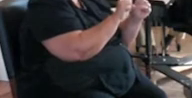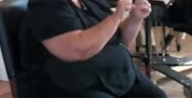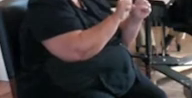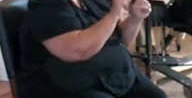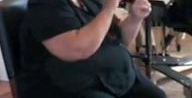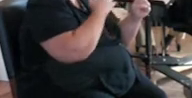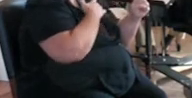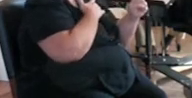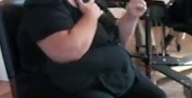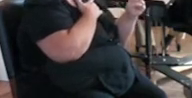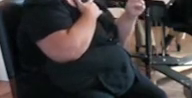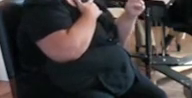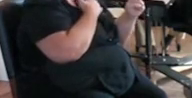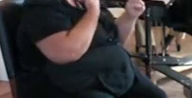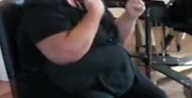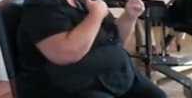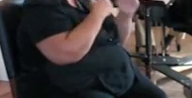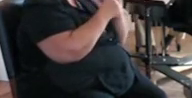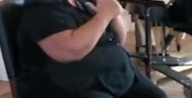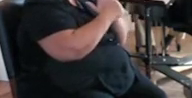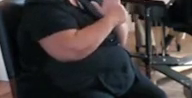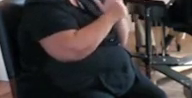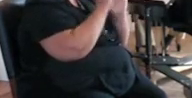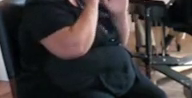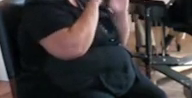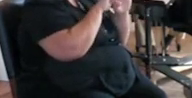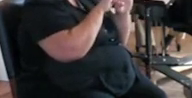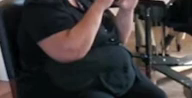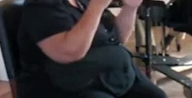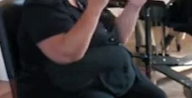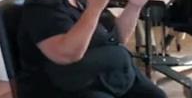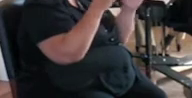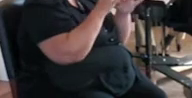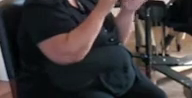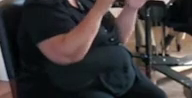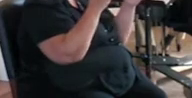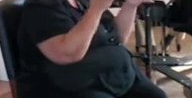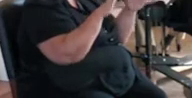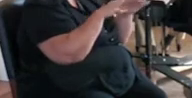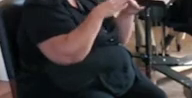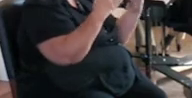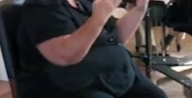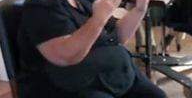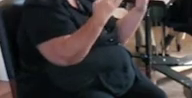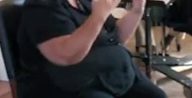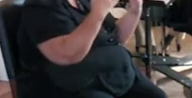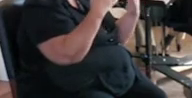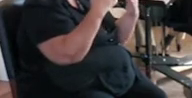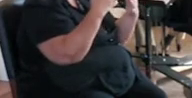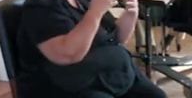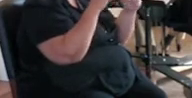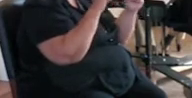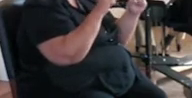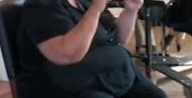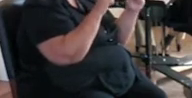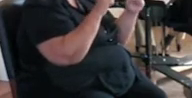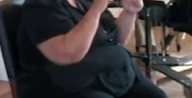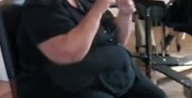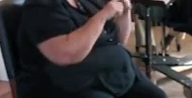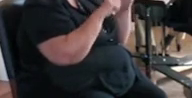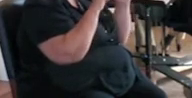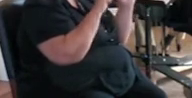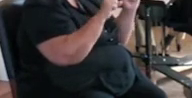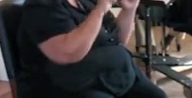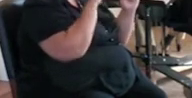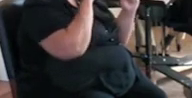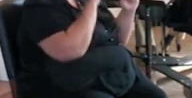statement, and it really does leave us open to the possibilities of what can be here at First Church. And everything is a what can be.